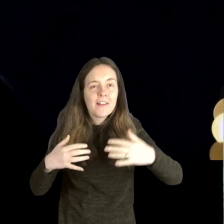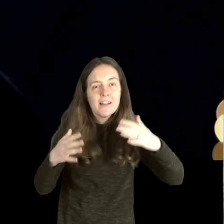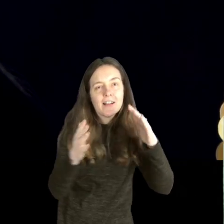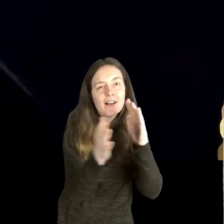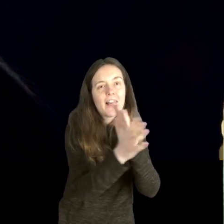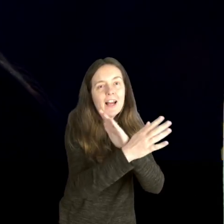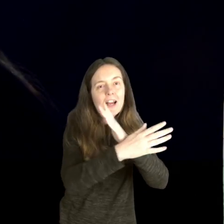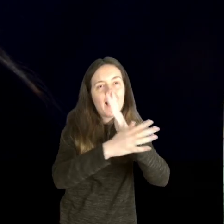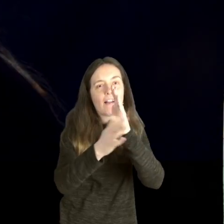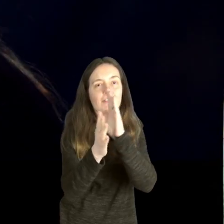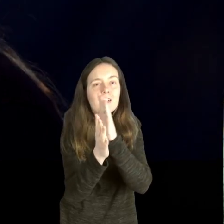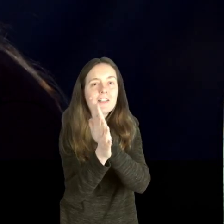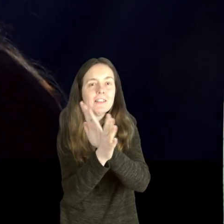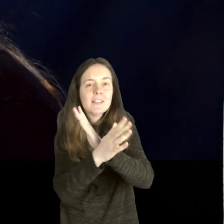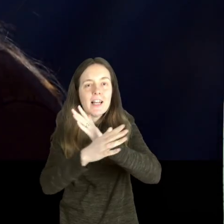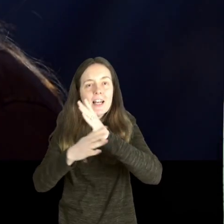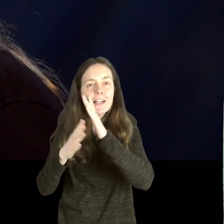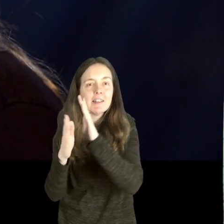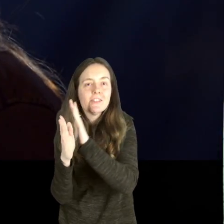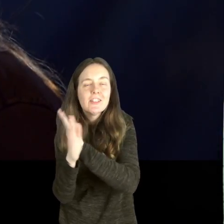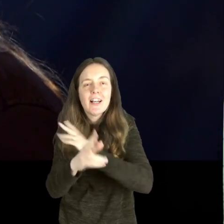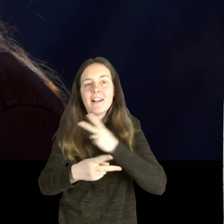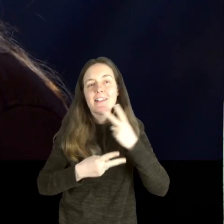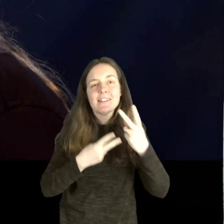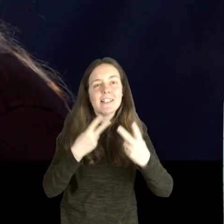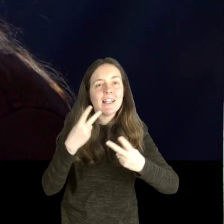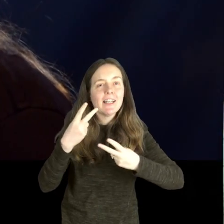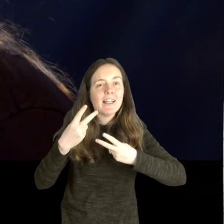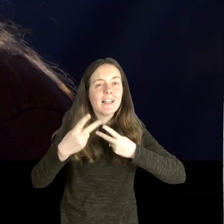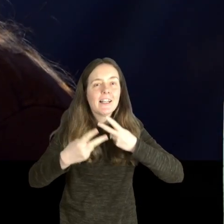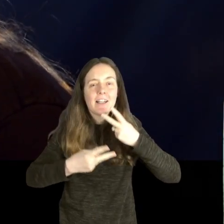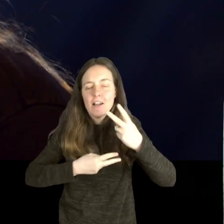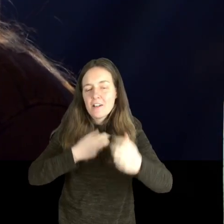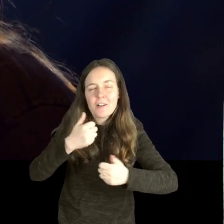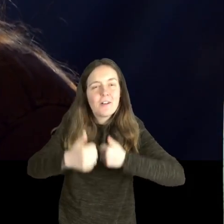Hark the herald angels sing.